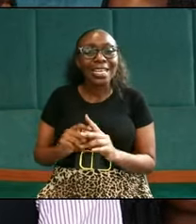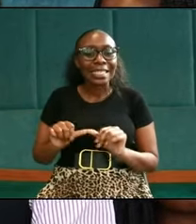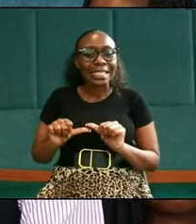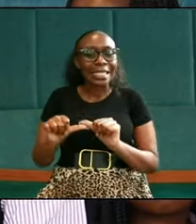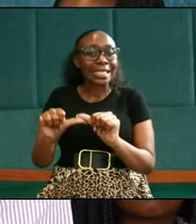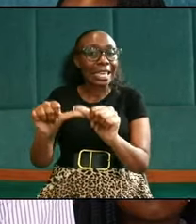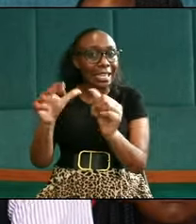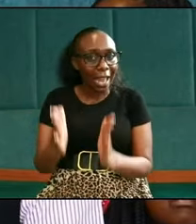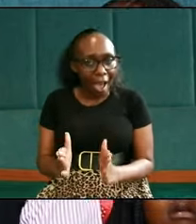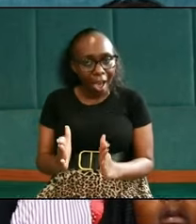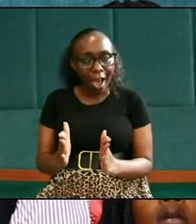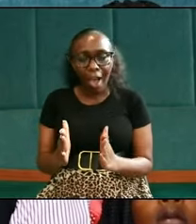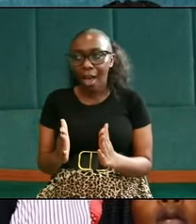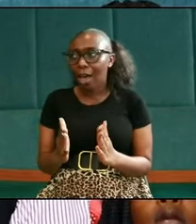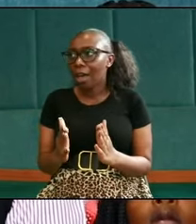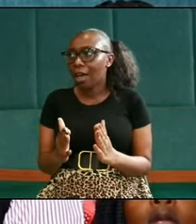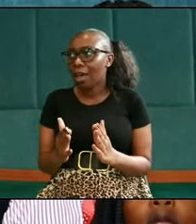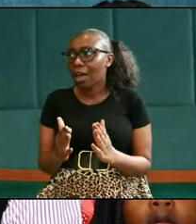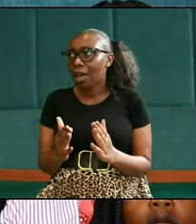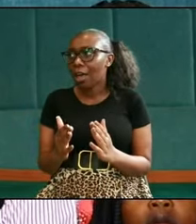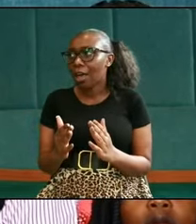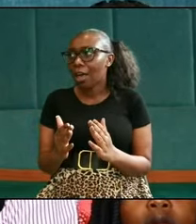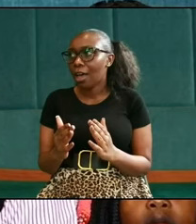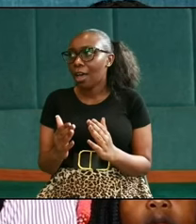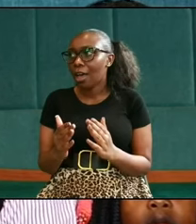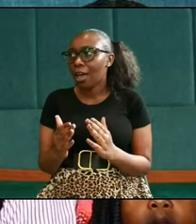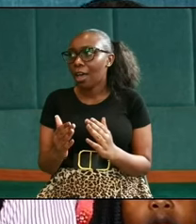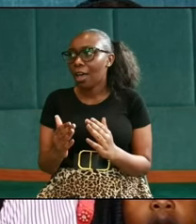Sustainer, and